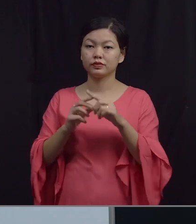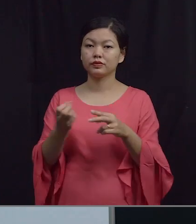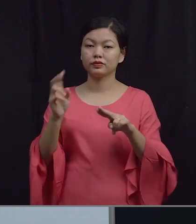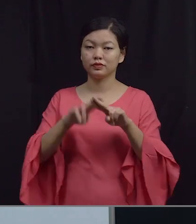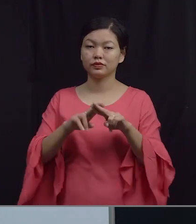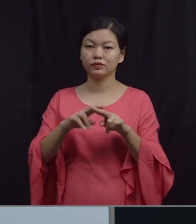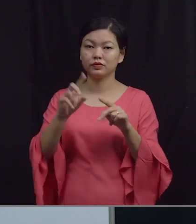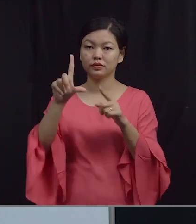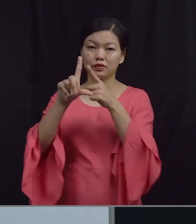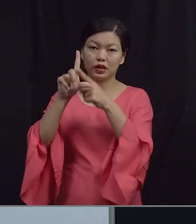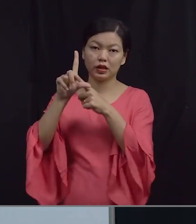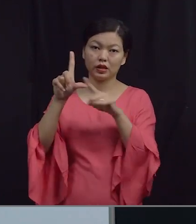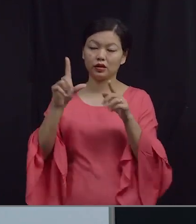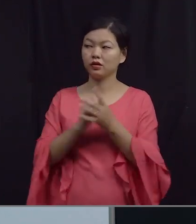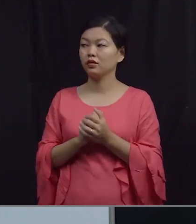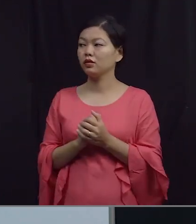by which